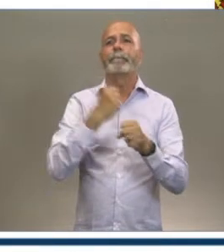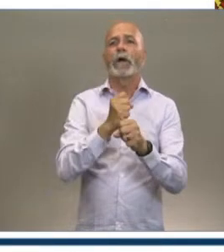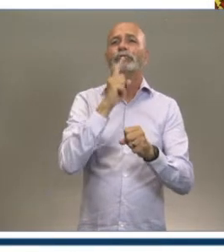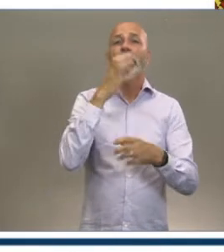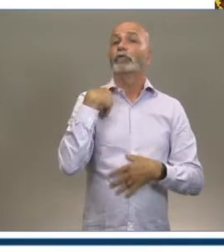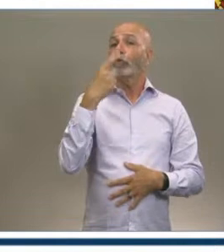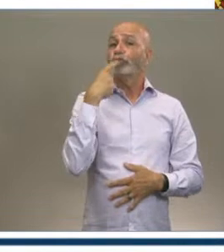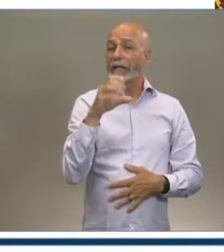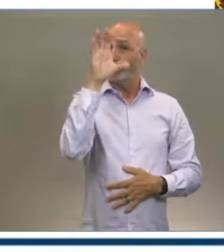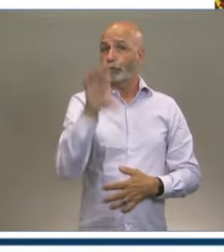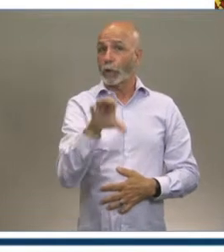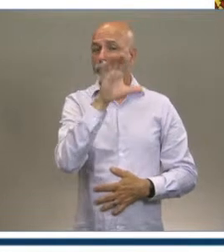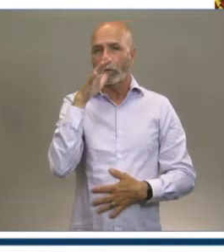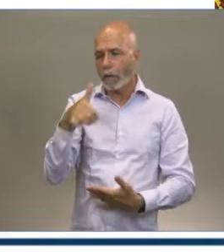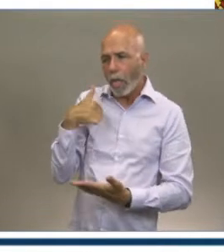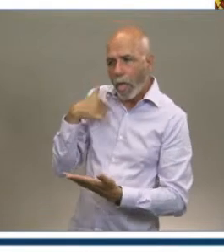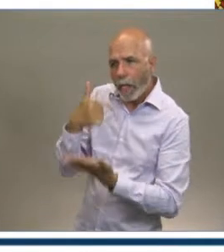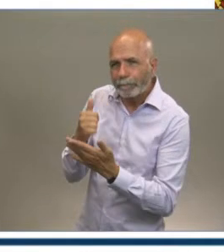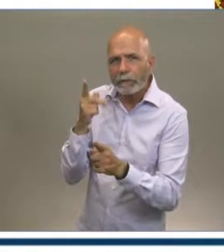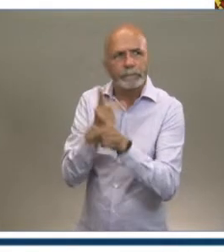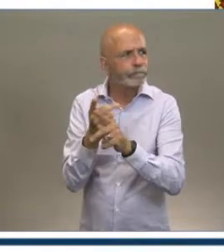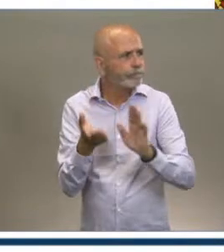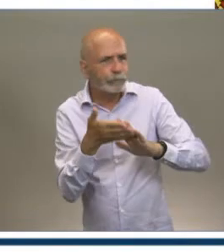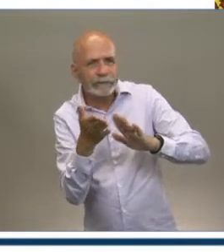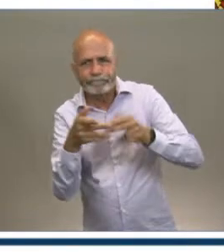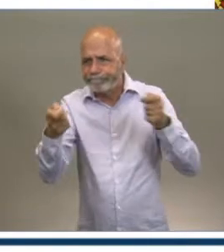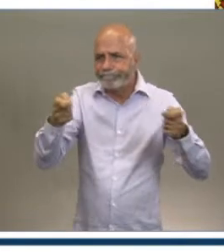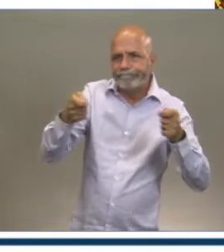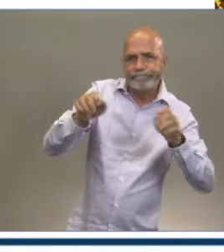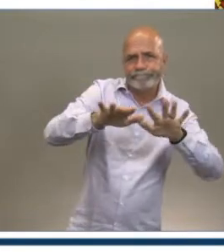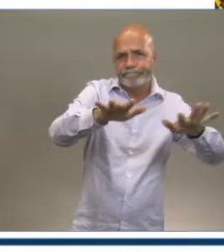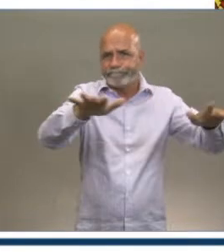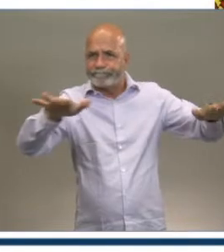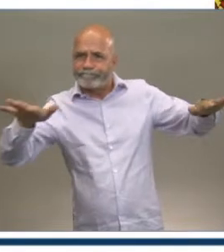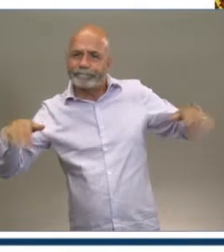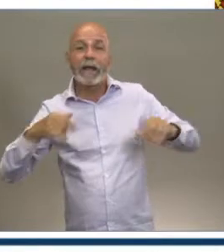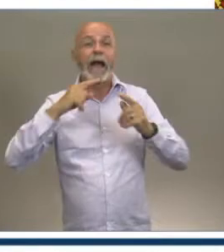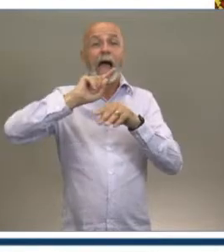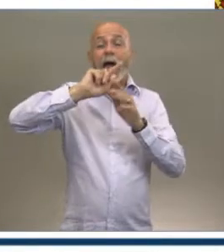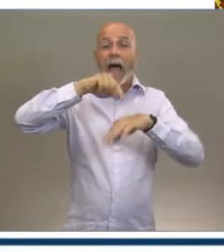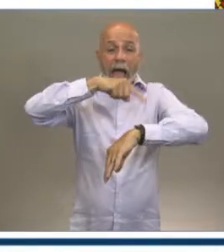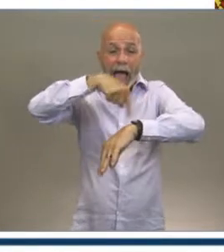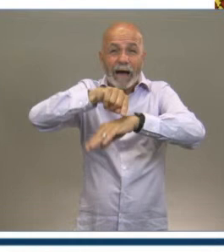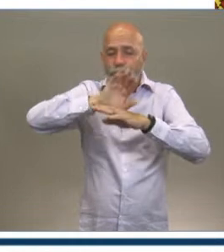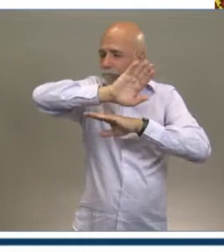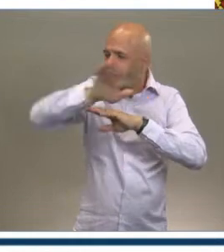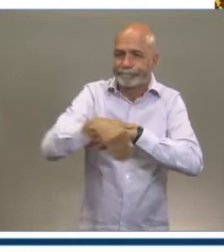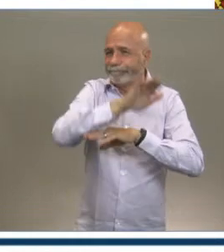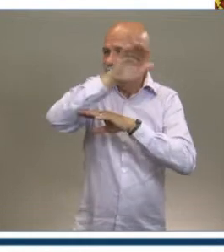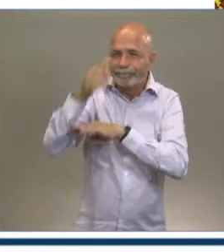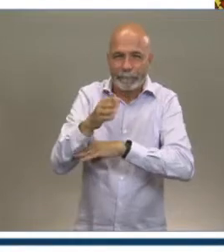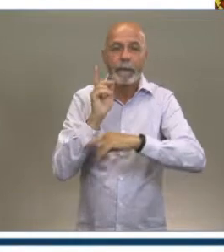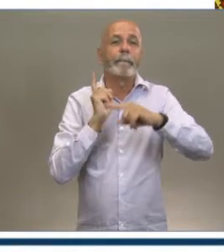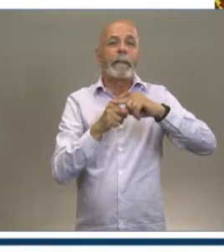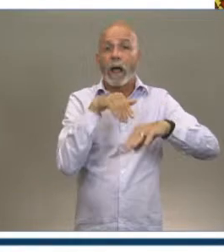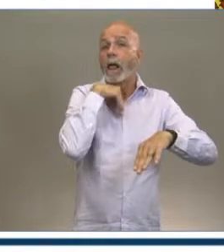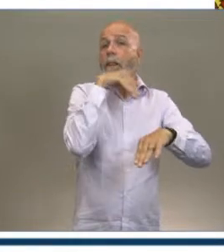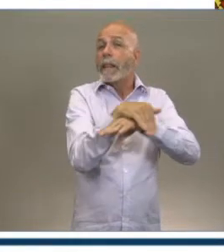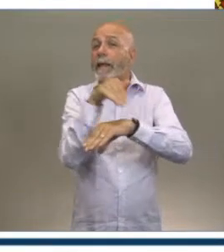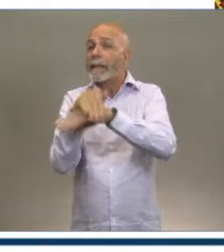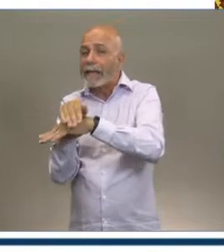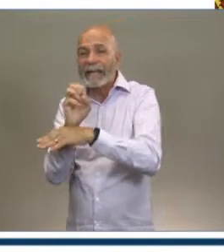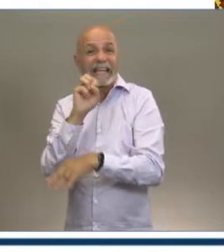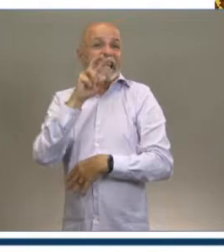run this clinic. We're also extending hours in all of our current clinics to include more evenings and weekends. We're expanding